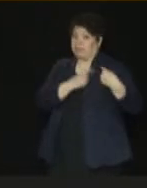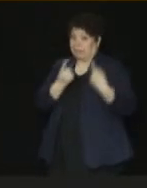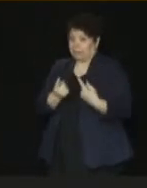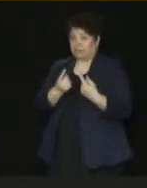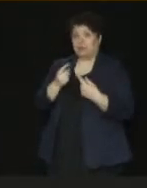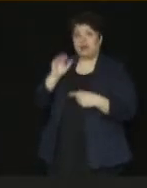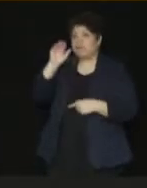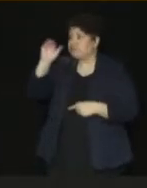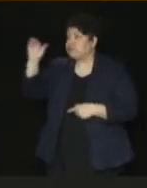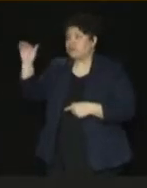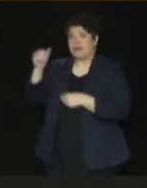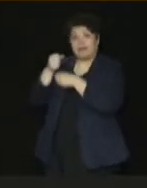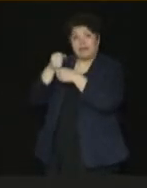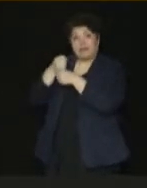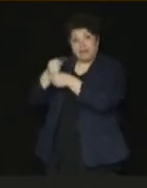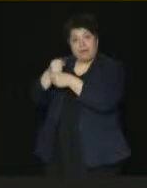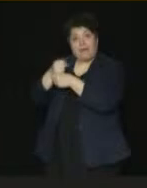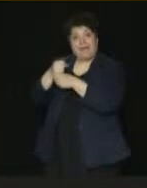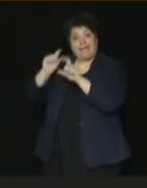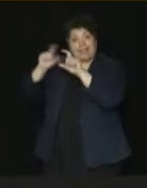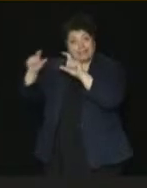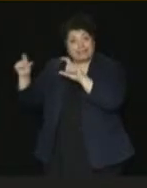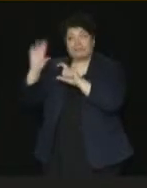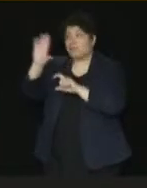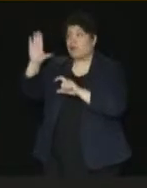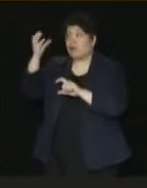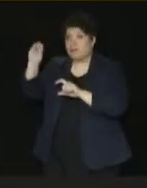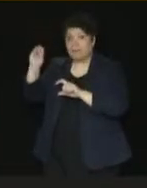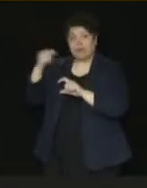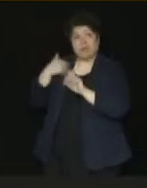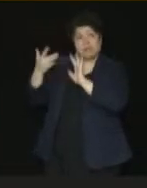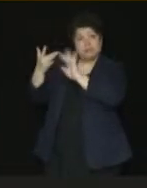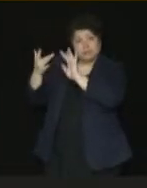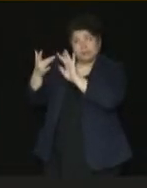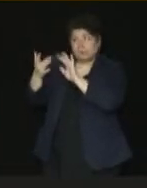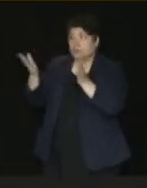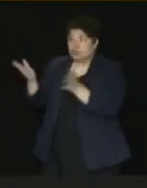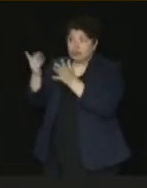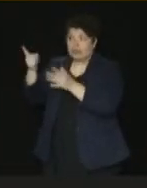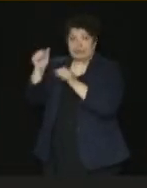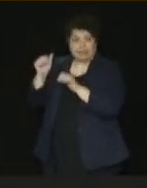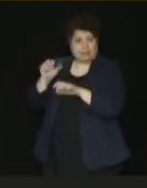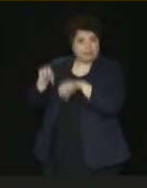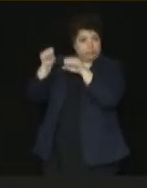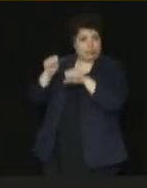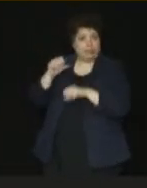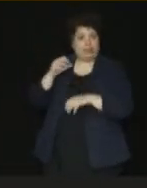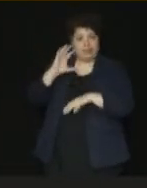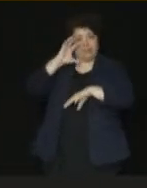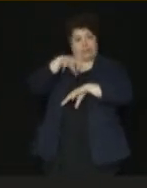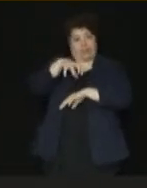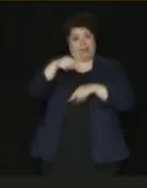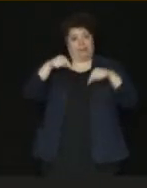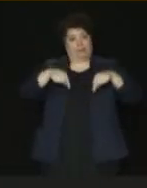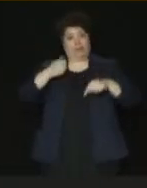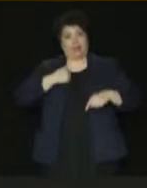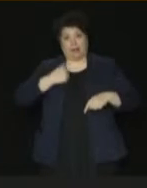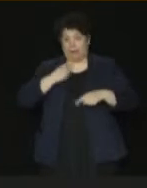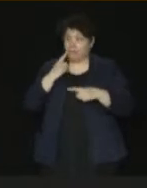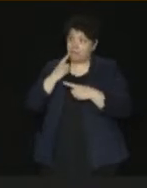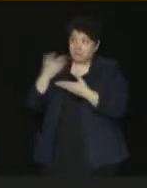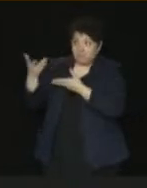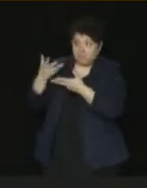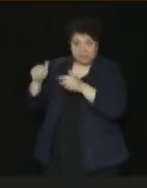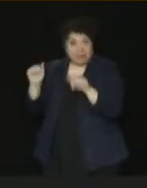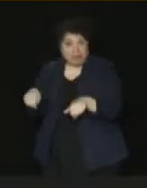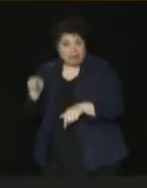them, to try to encourage or develop production capacities here in Canada. We have